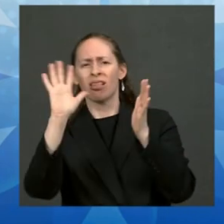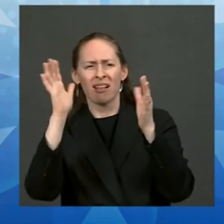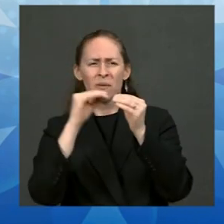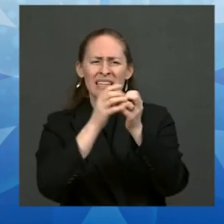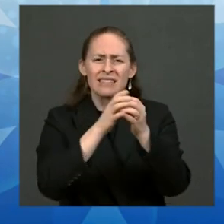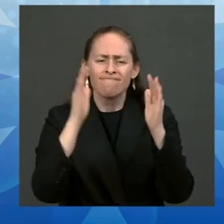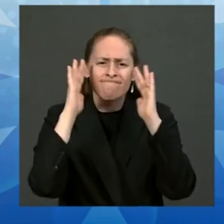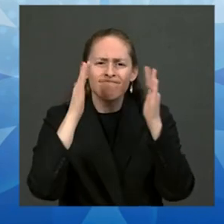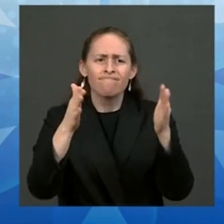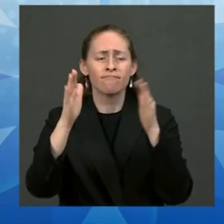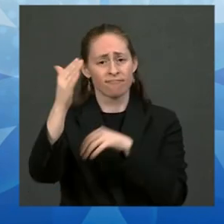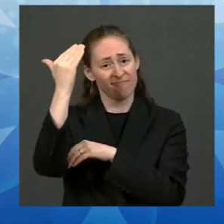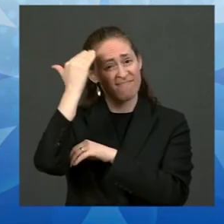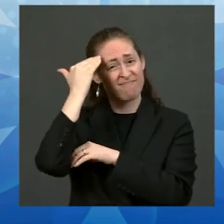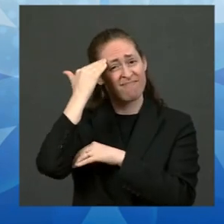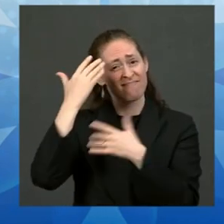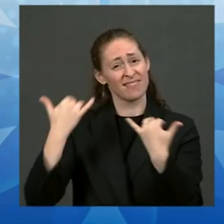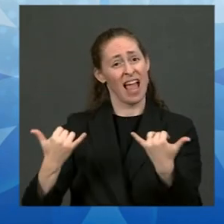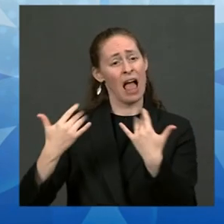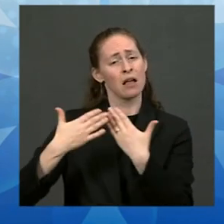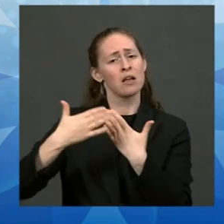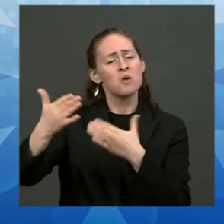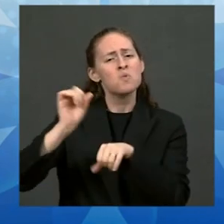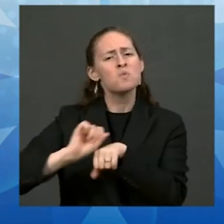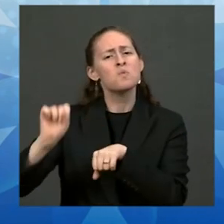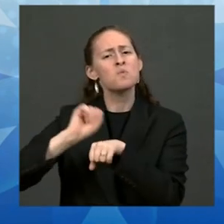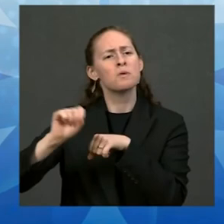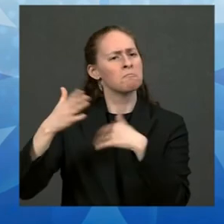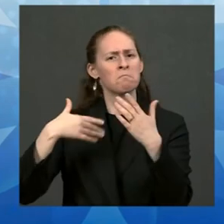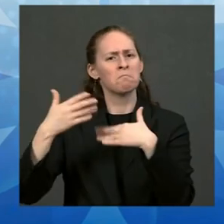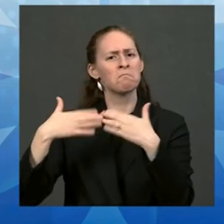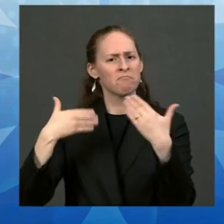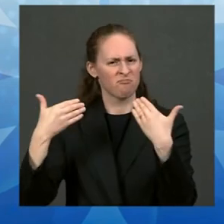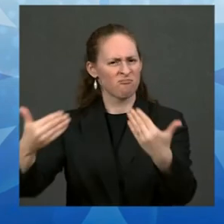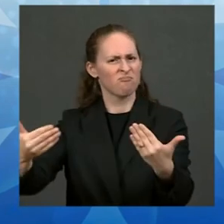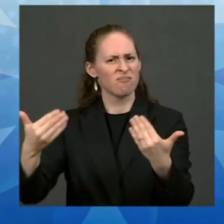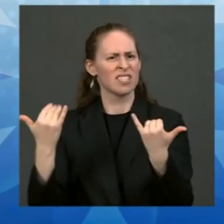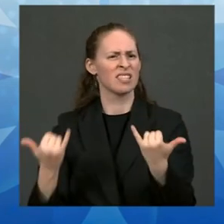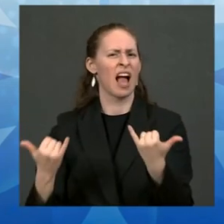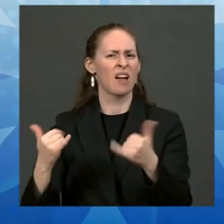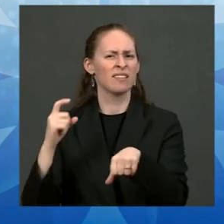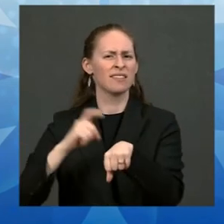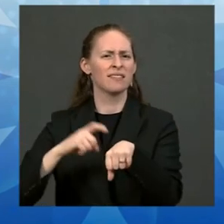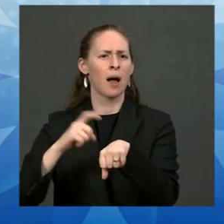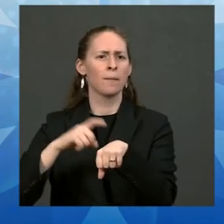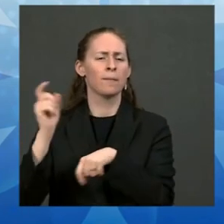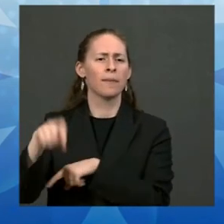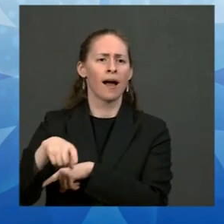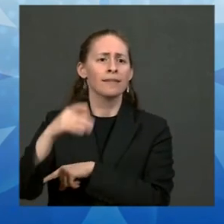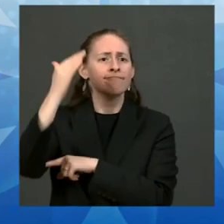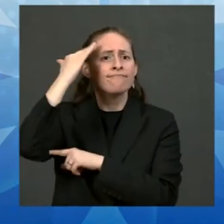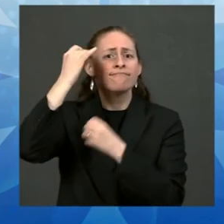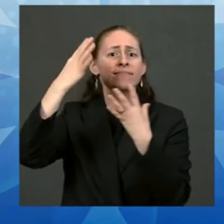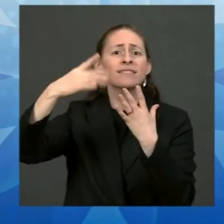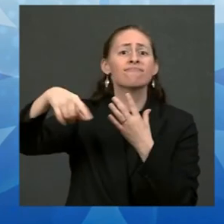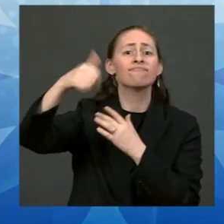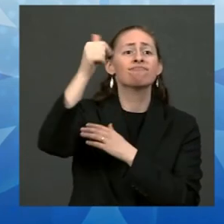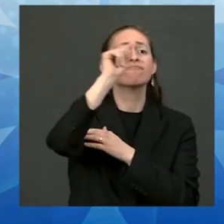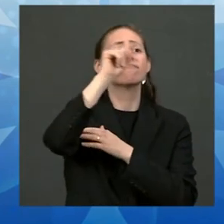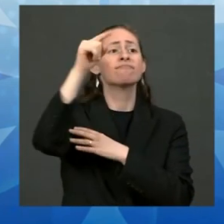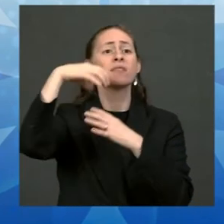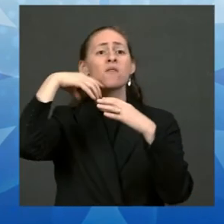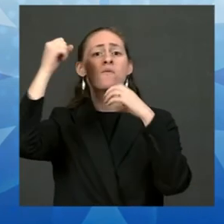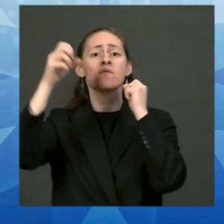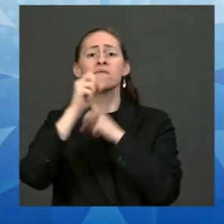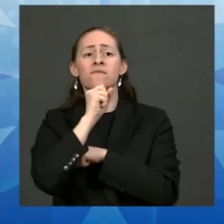do. And it's urgent, as many elders were lost in this pandemic, the very